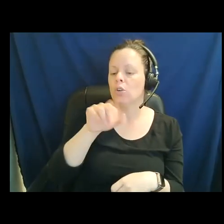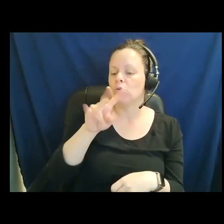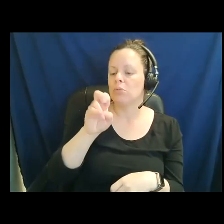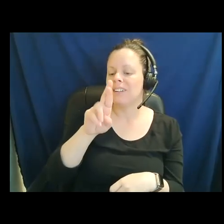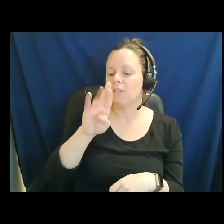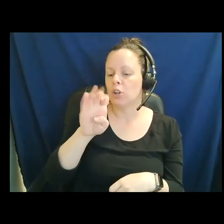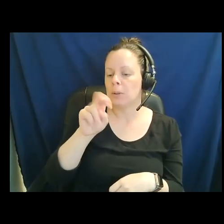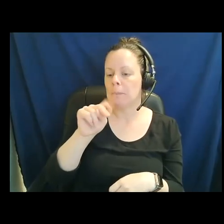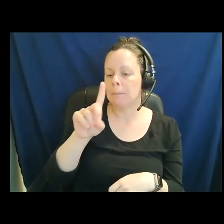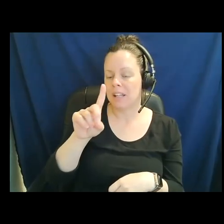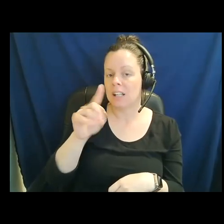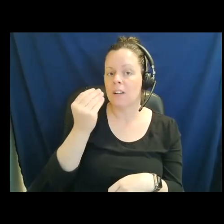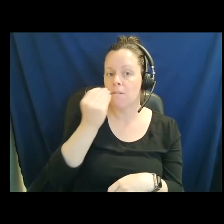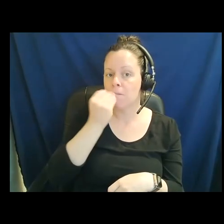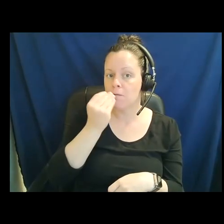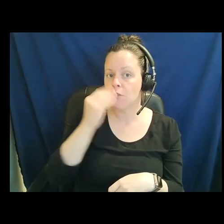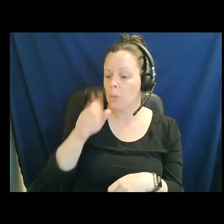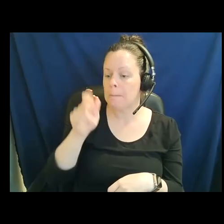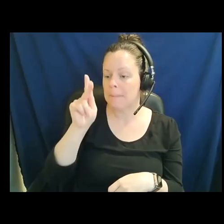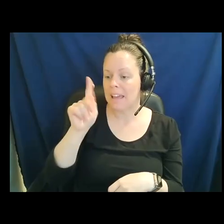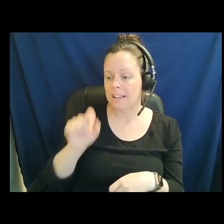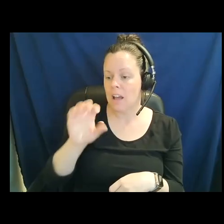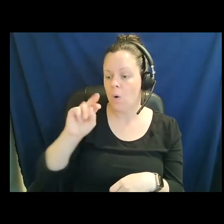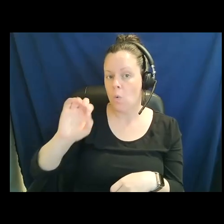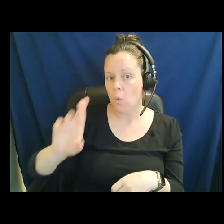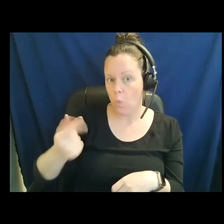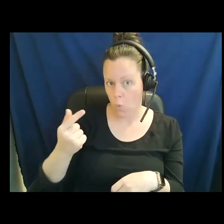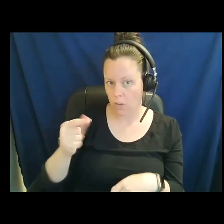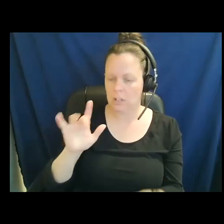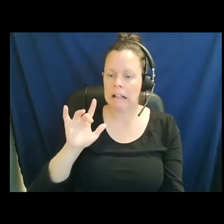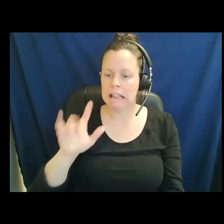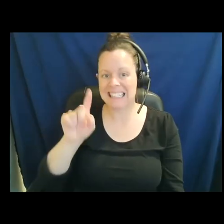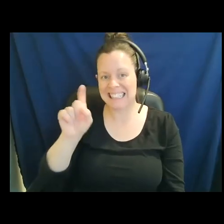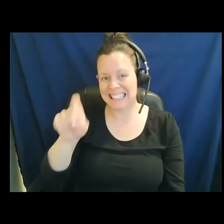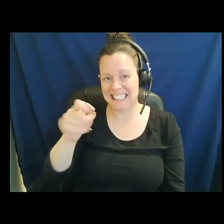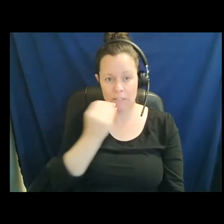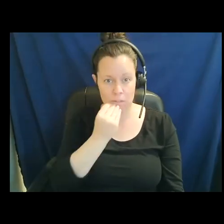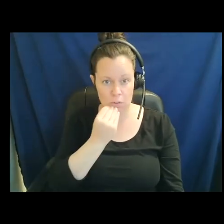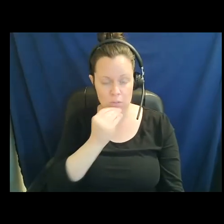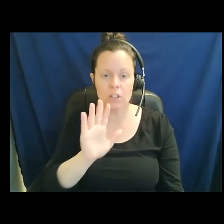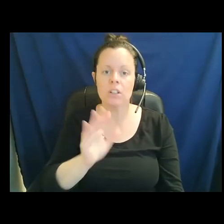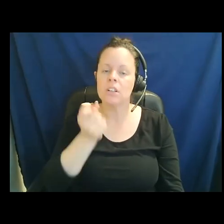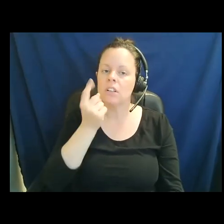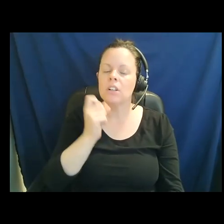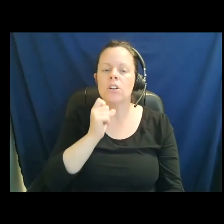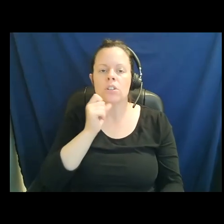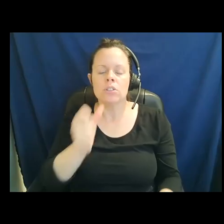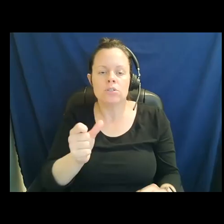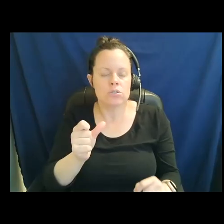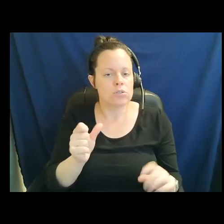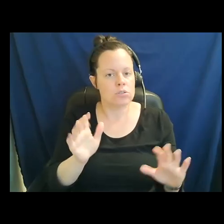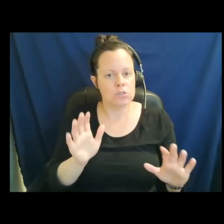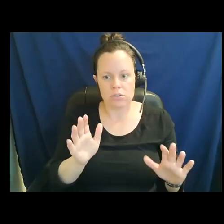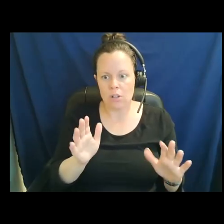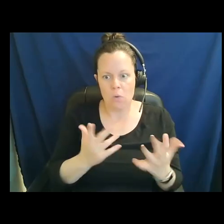riverbendfoodbank.org, and click on Need Food. And please do not hesitate to get the help you need. That is why